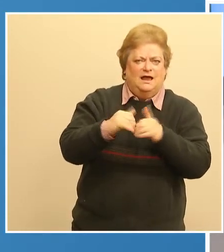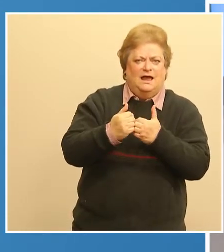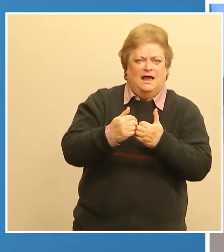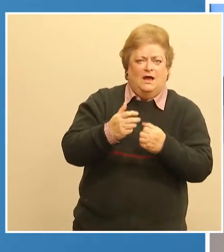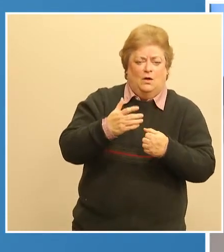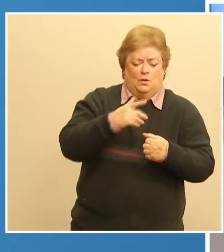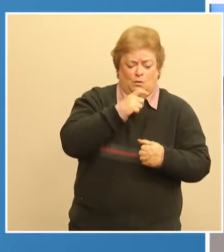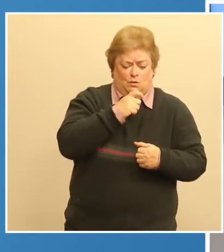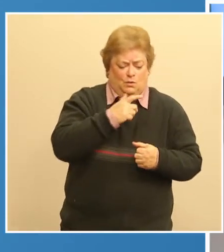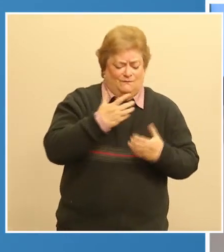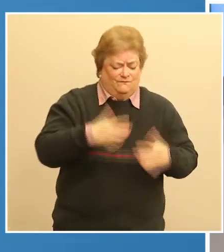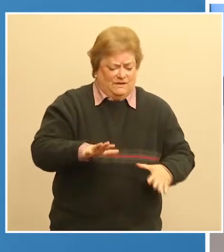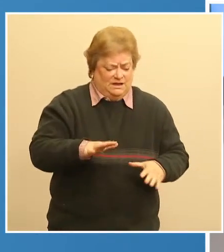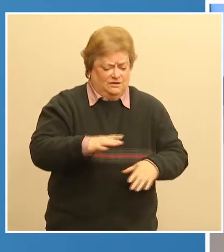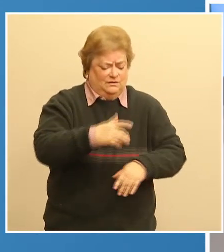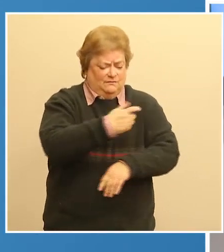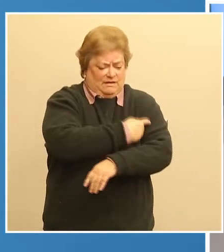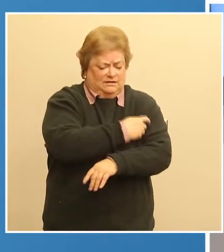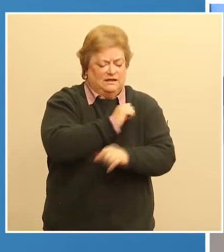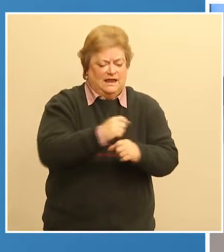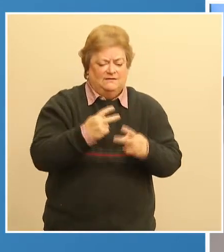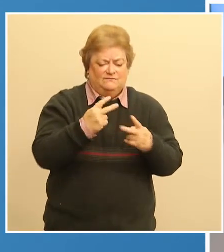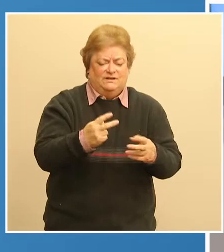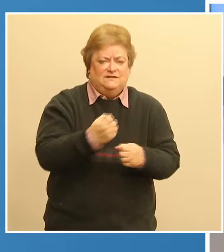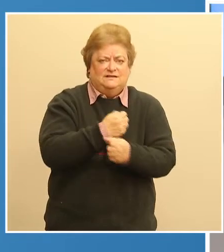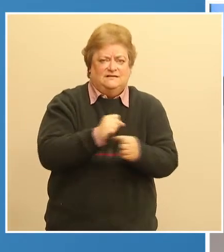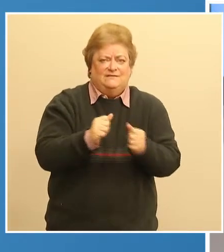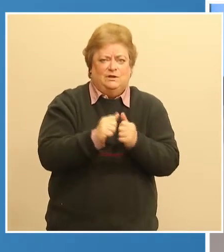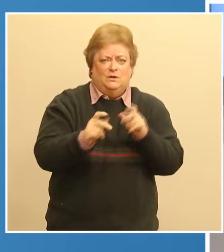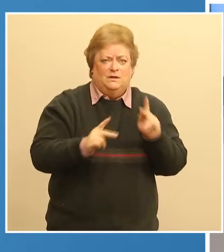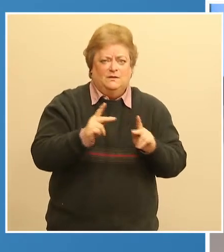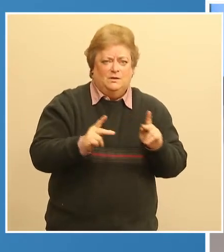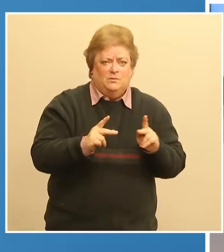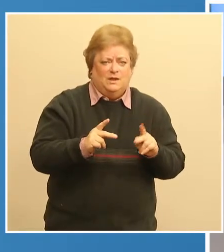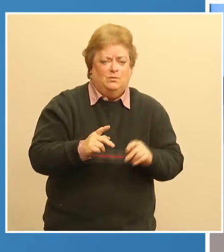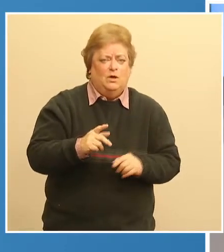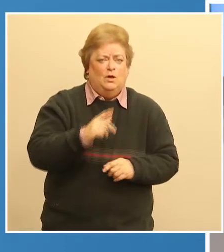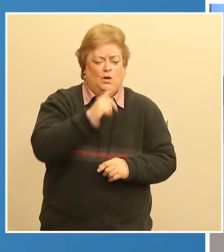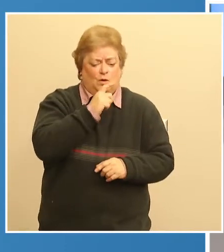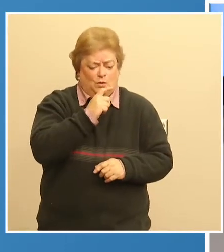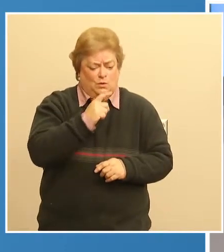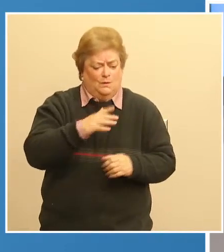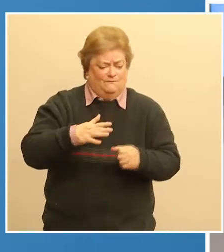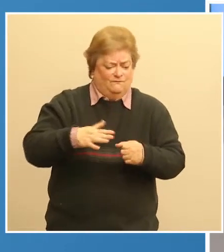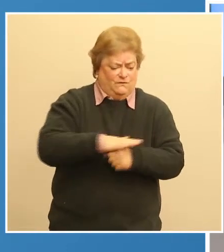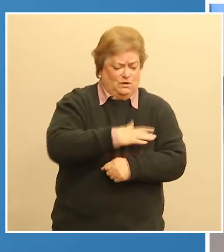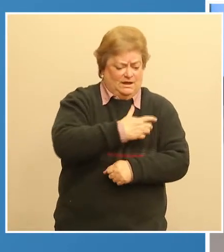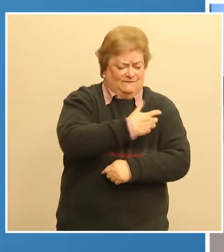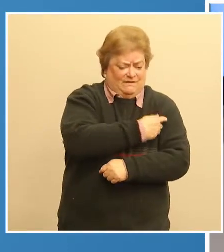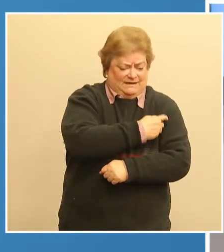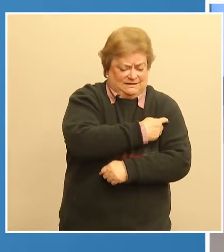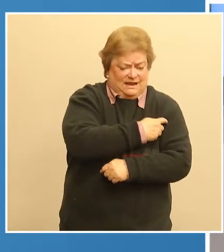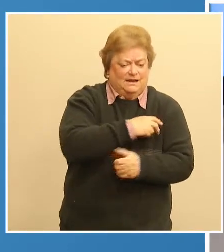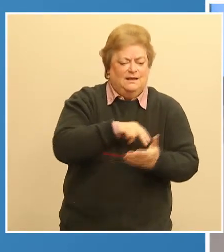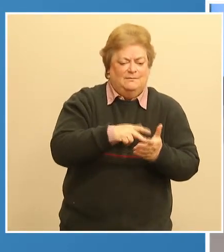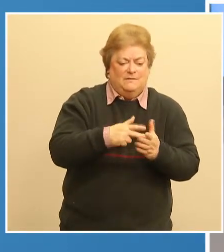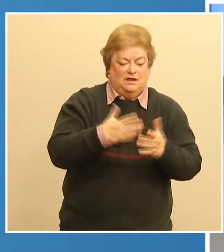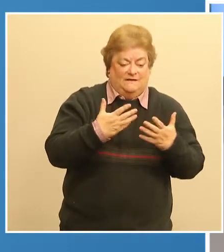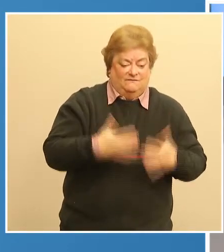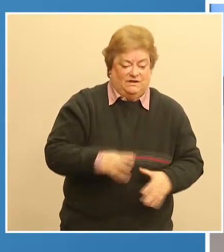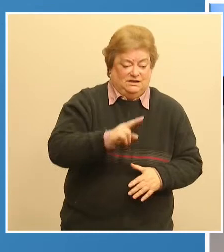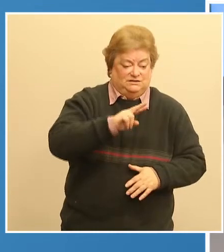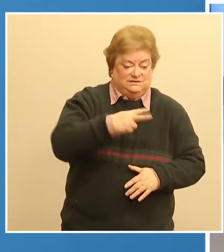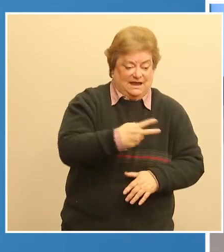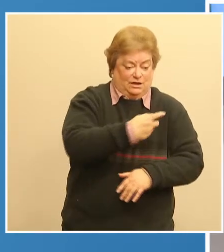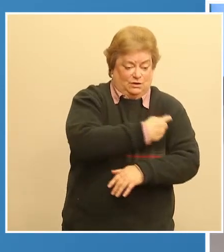people can visit safely with others. Individuals are considered to be fully vaccinated 2 weeks after their second dose of